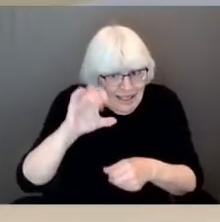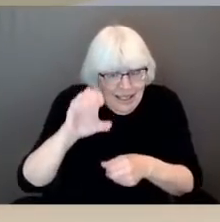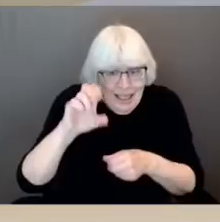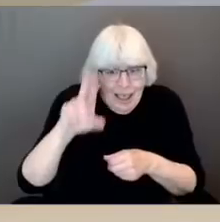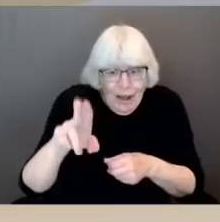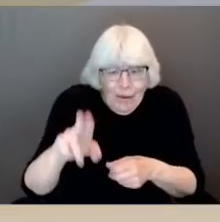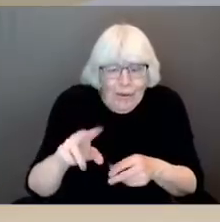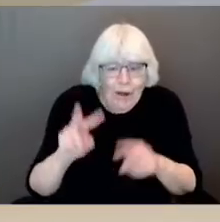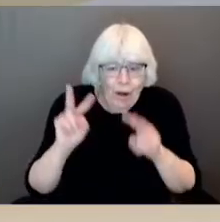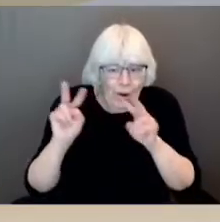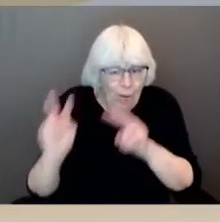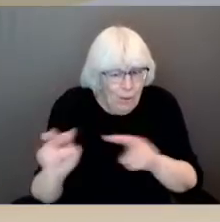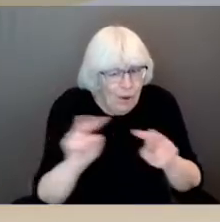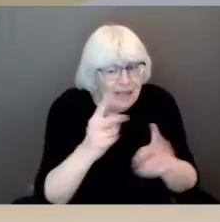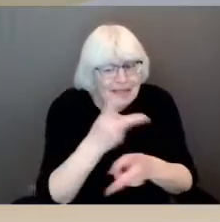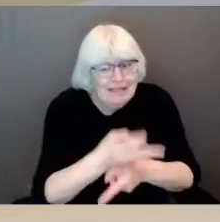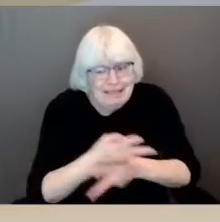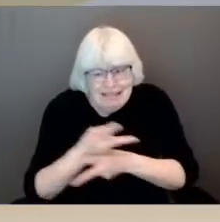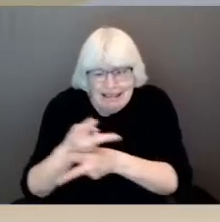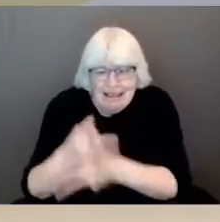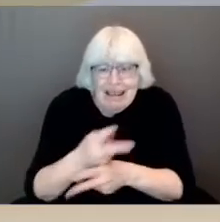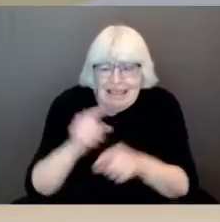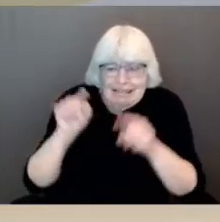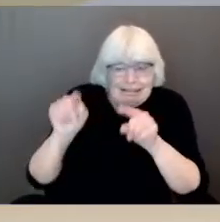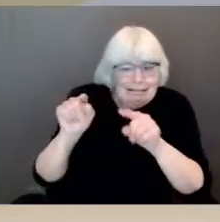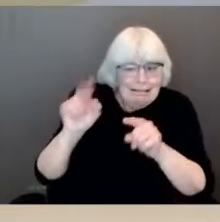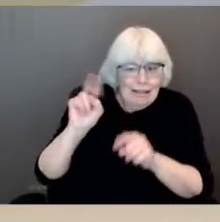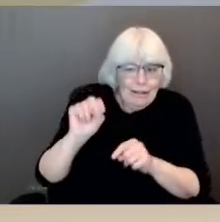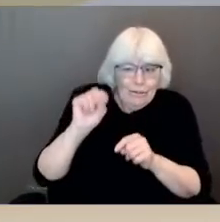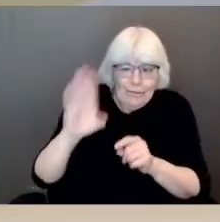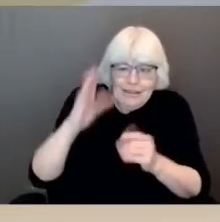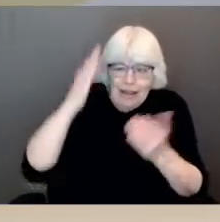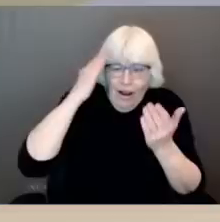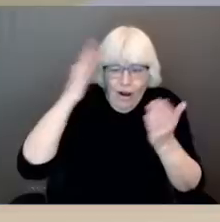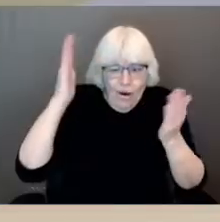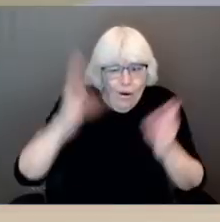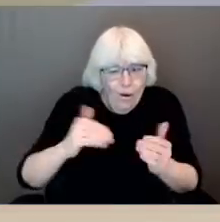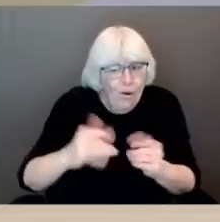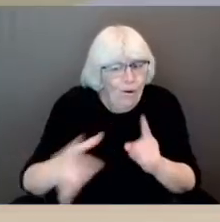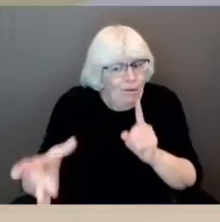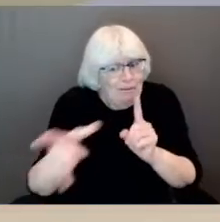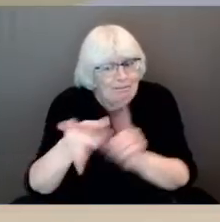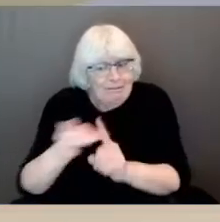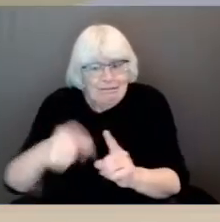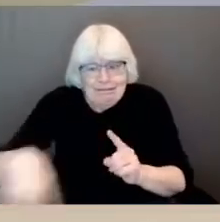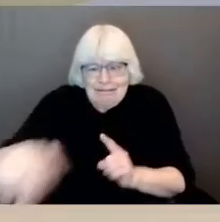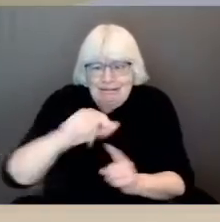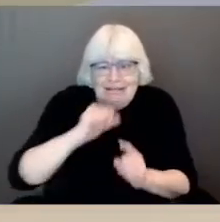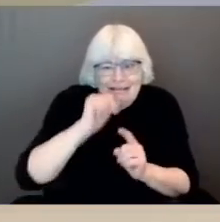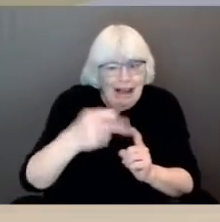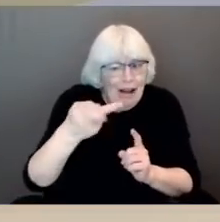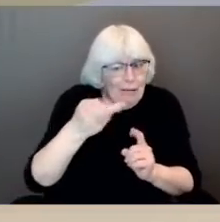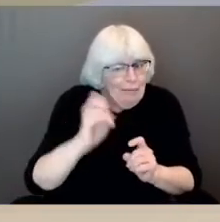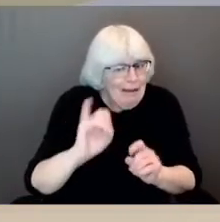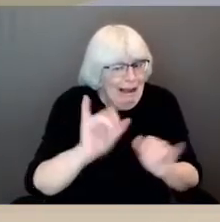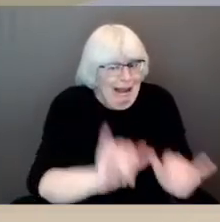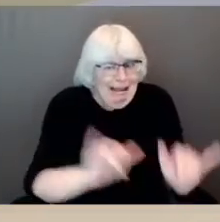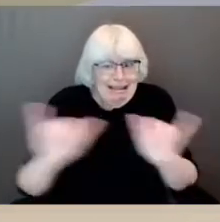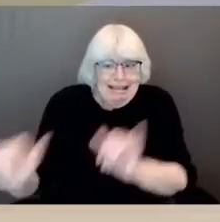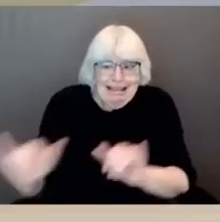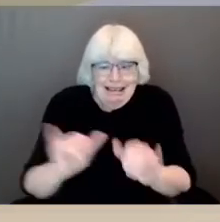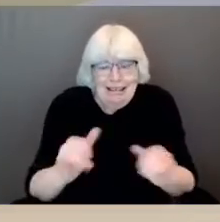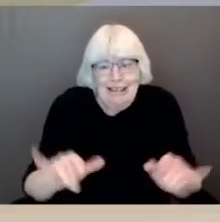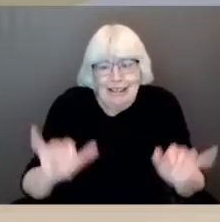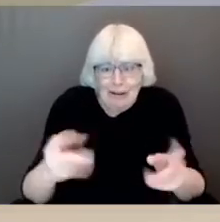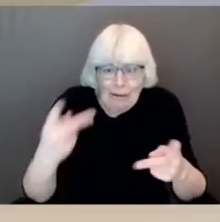closely. And we hope that PEI never has to deal with a surge in cases that results in serious illness that overwhelms our healthcare